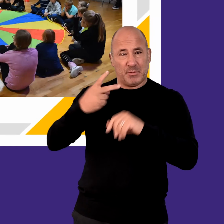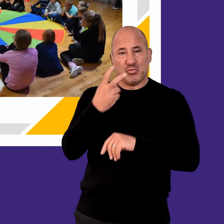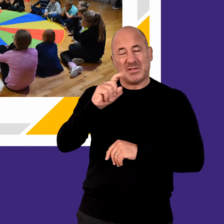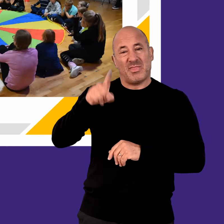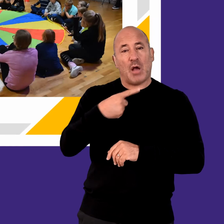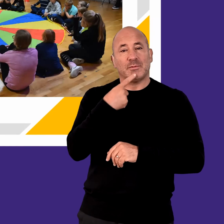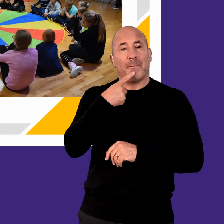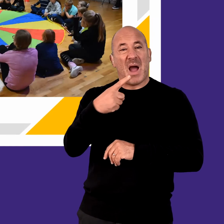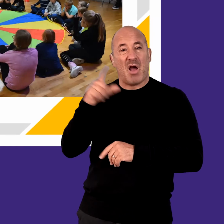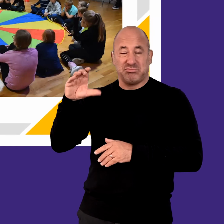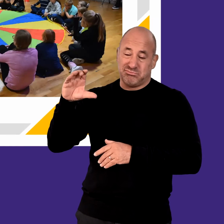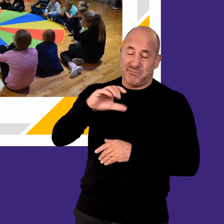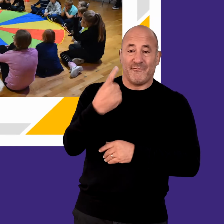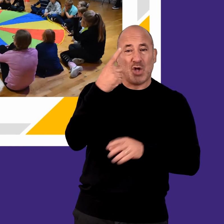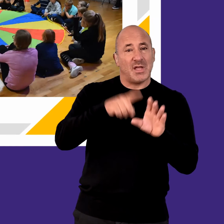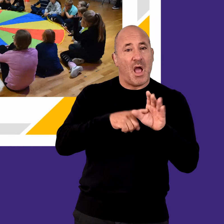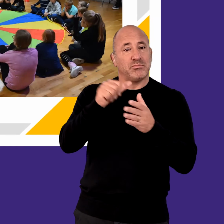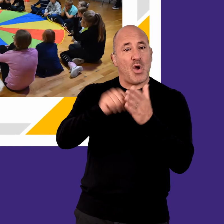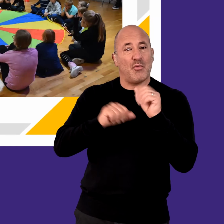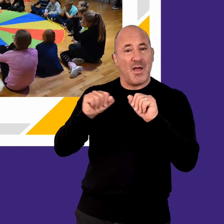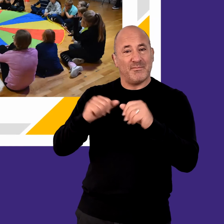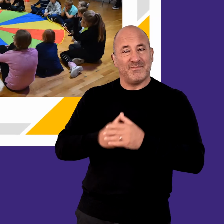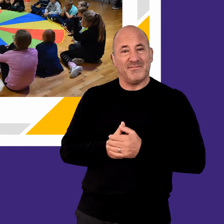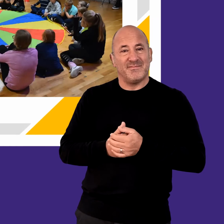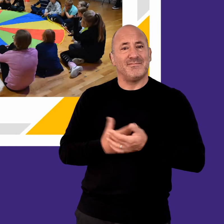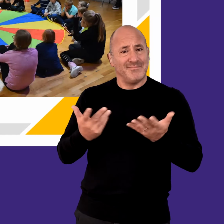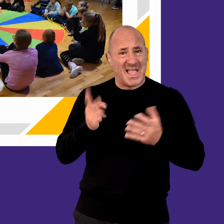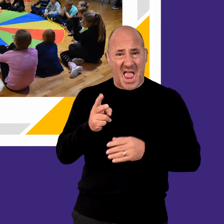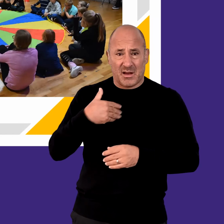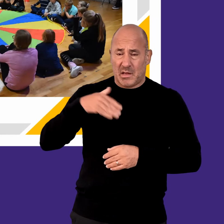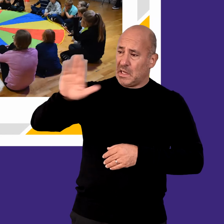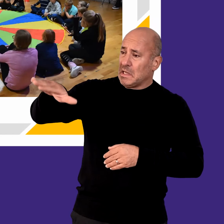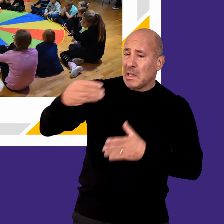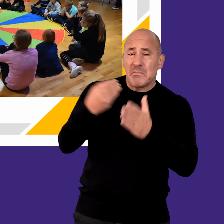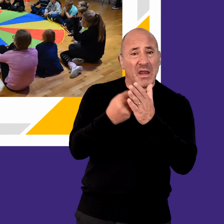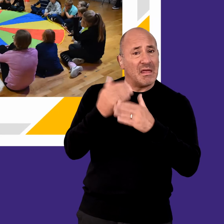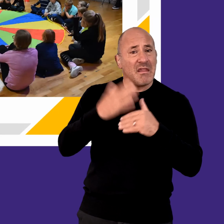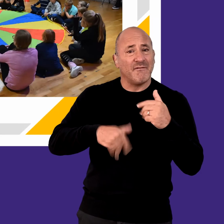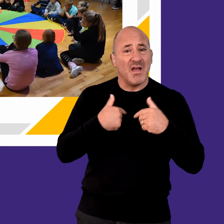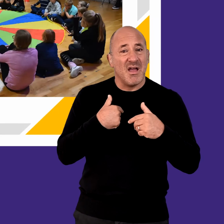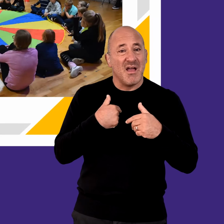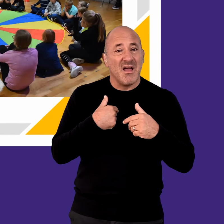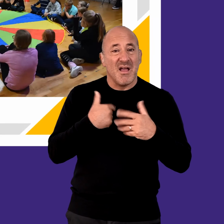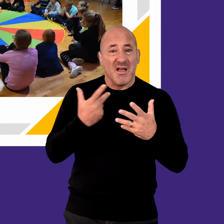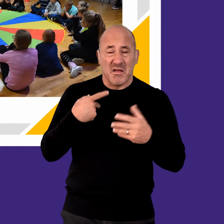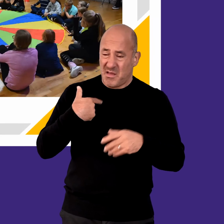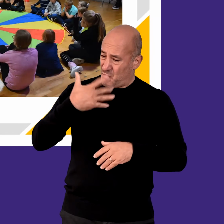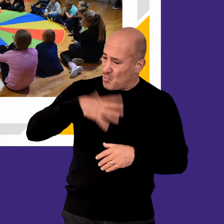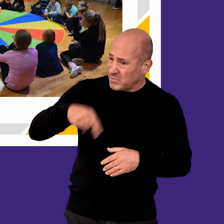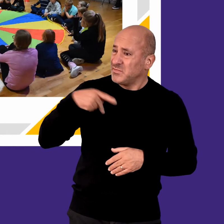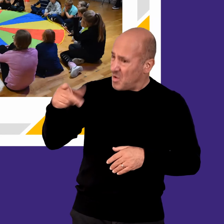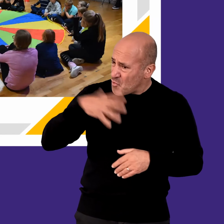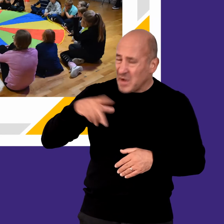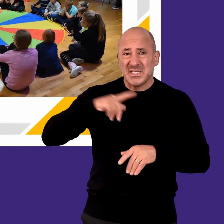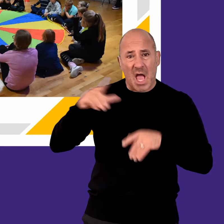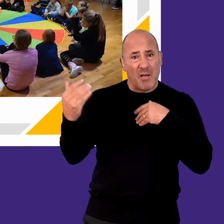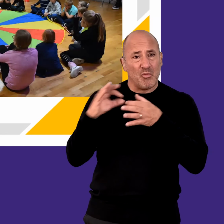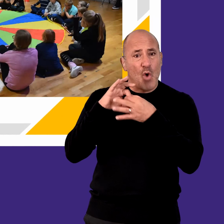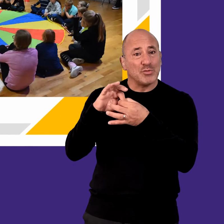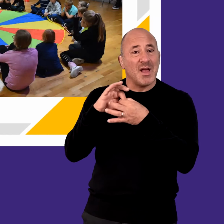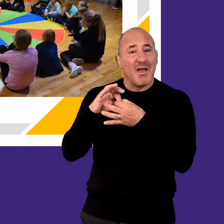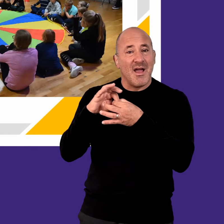Housing, around £20,000 for the first year's programme. But again, it never felt like we were asking them for money. It